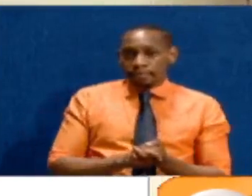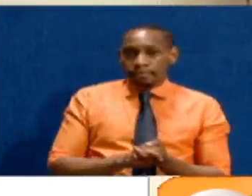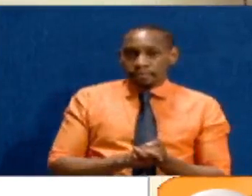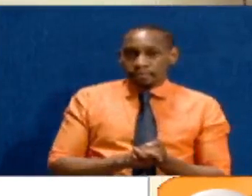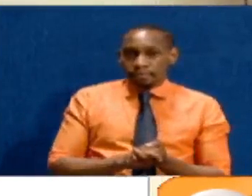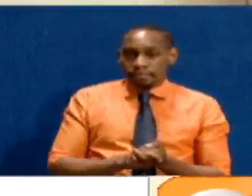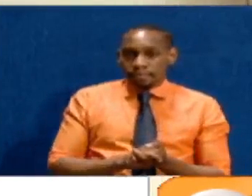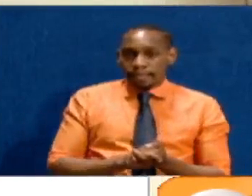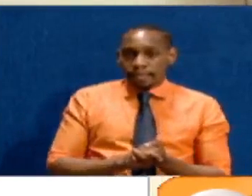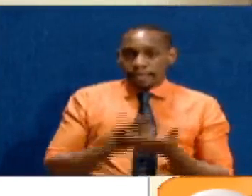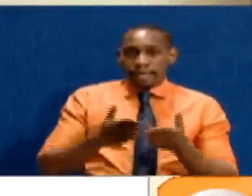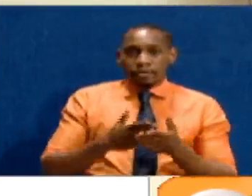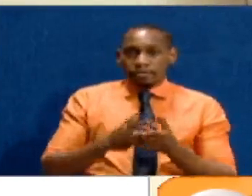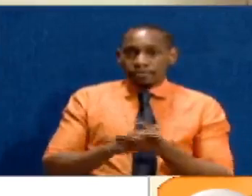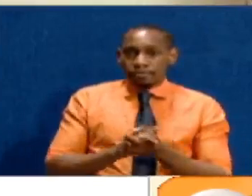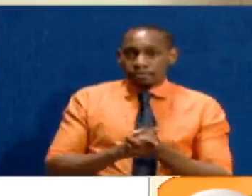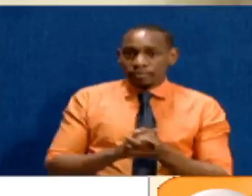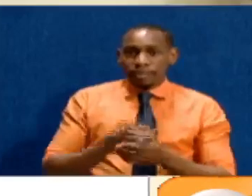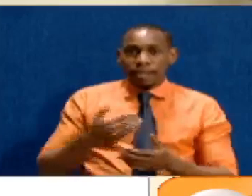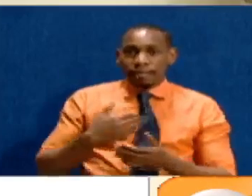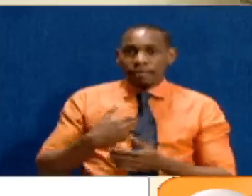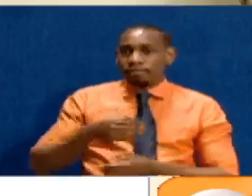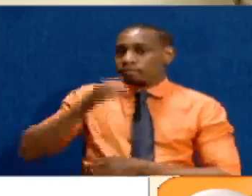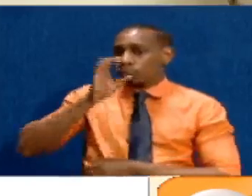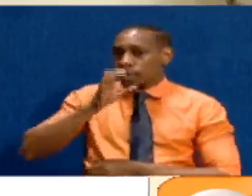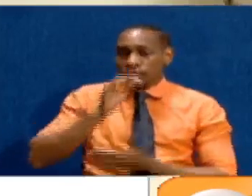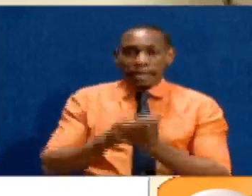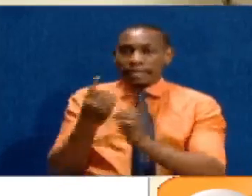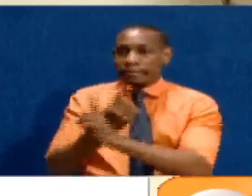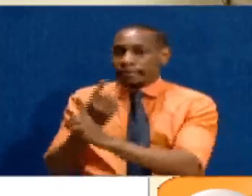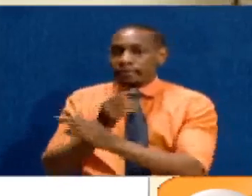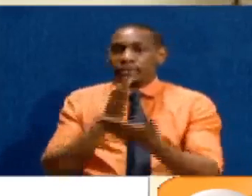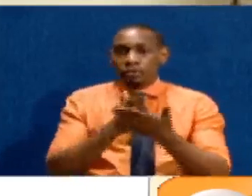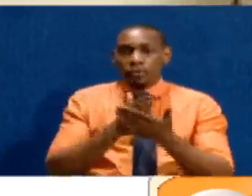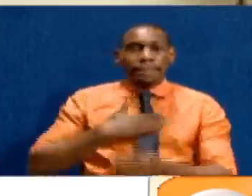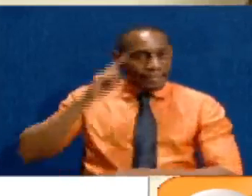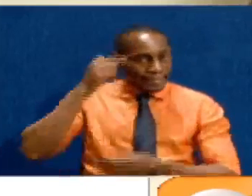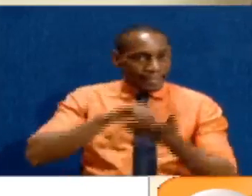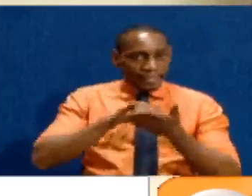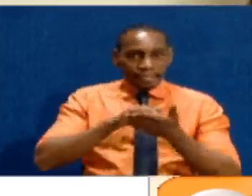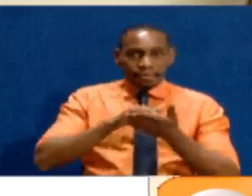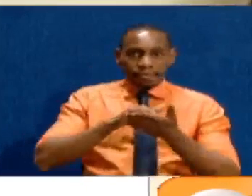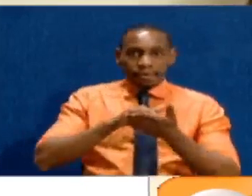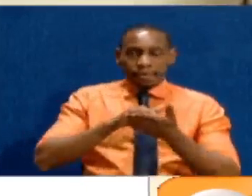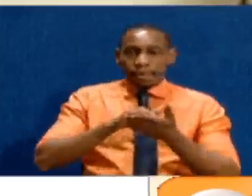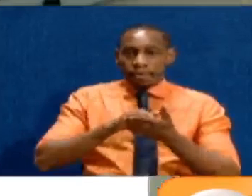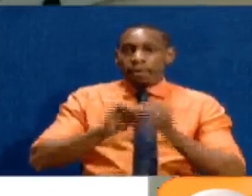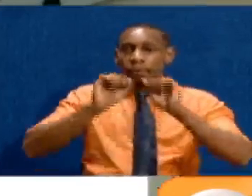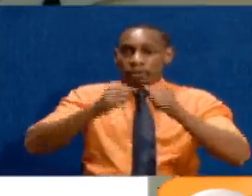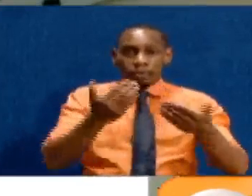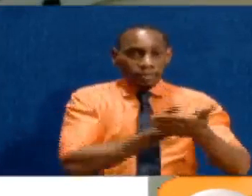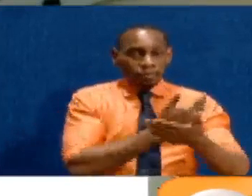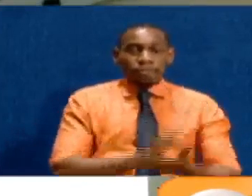know, taking some cocktails here and there. But yeah, definitely, I think I'm going to beat